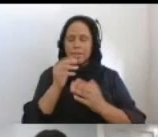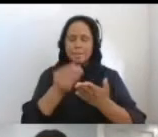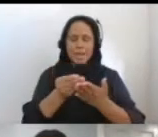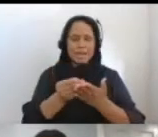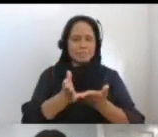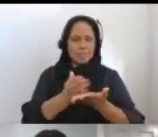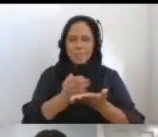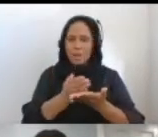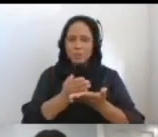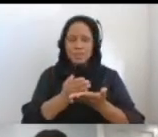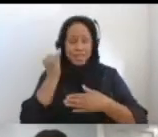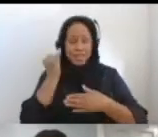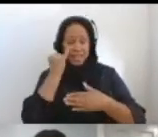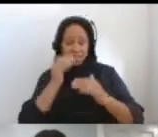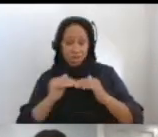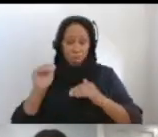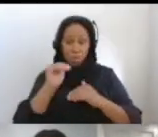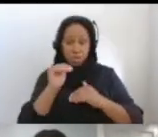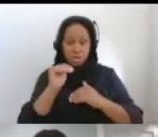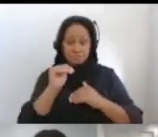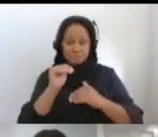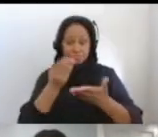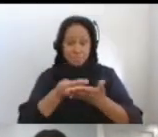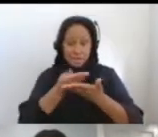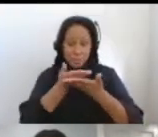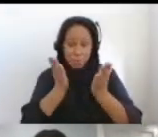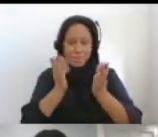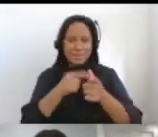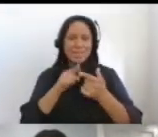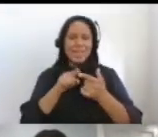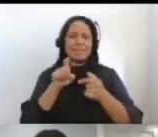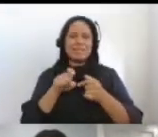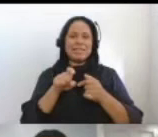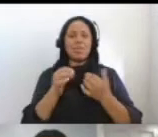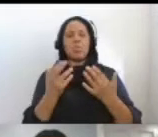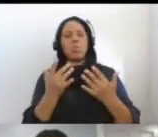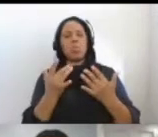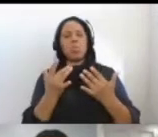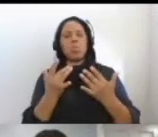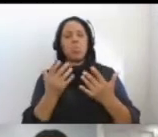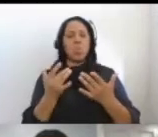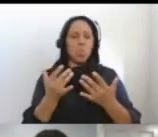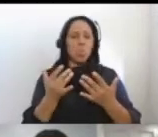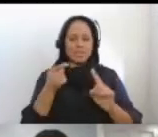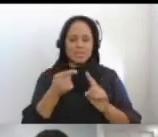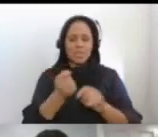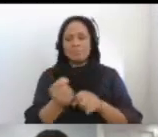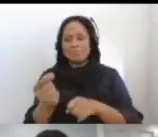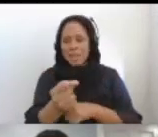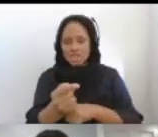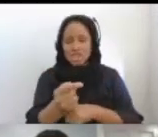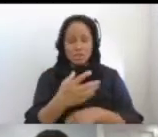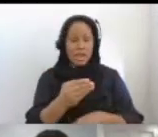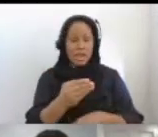it, then you have to wait until the next year comes. And the broker is there to keep you on pace and tell you, for